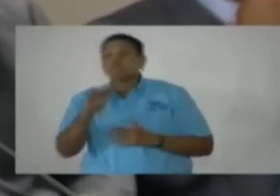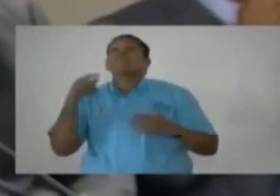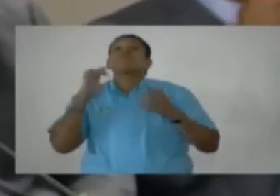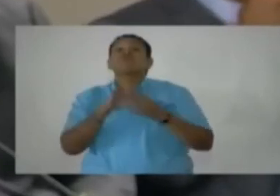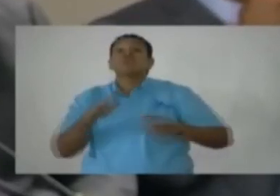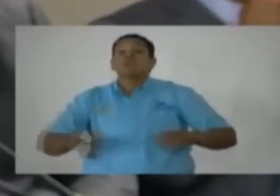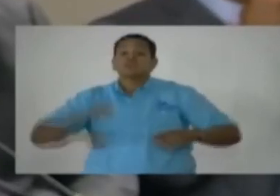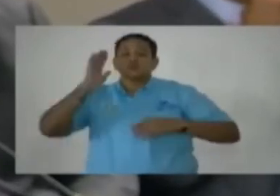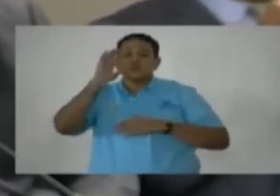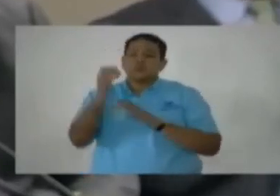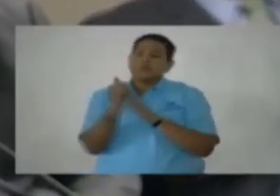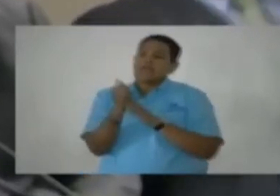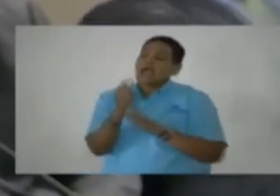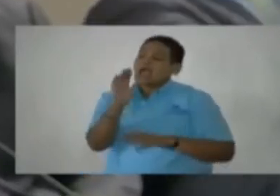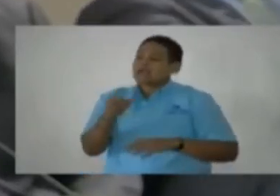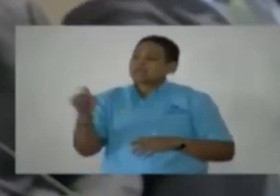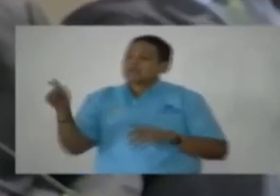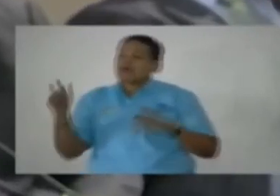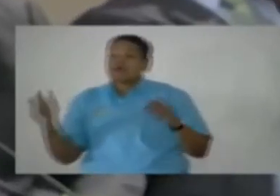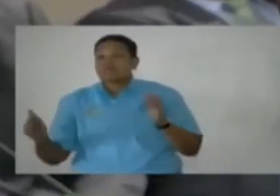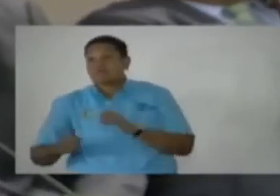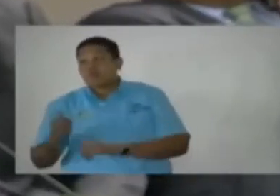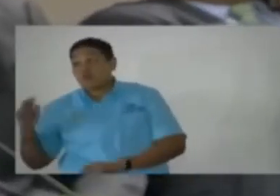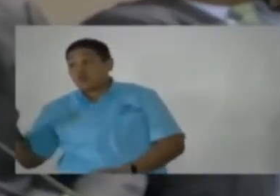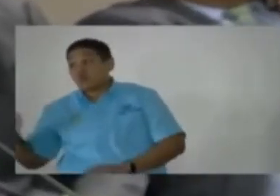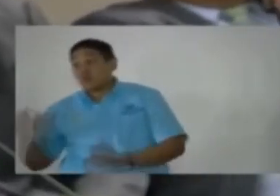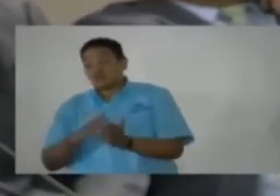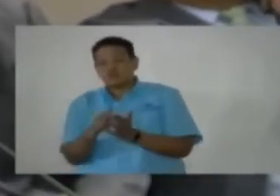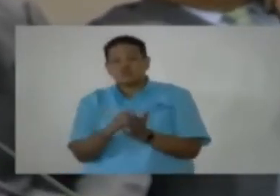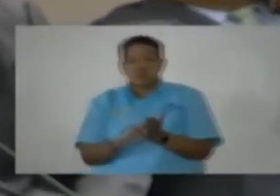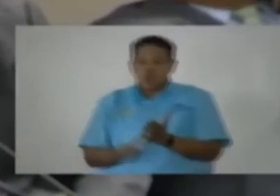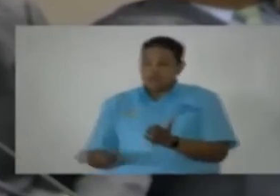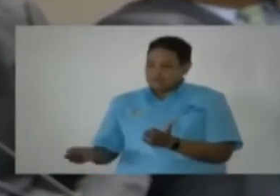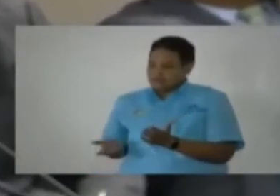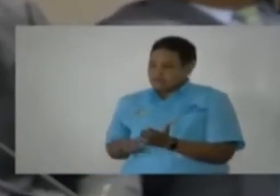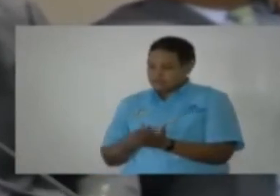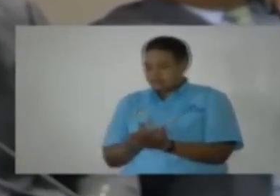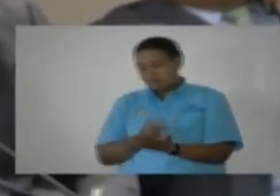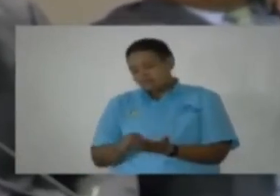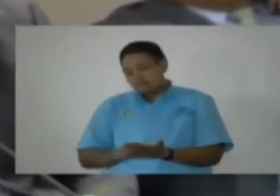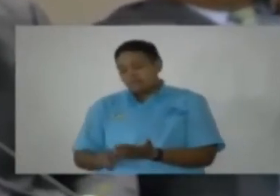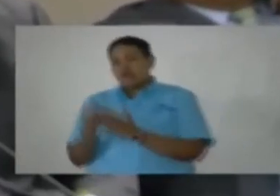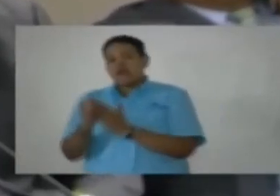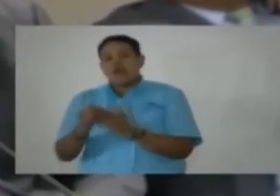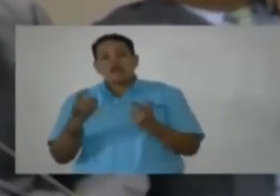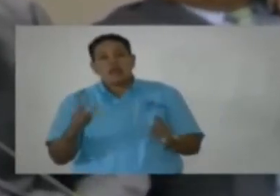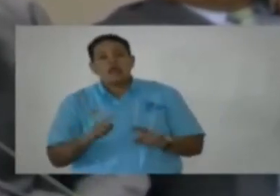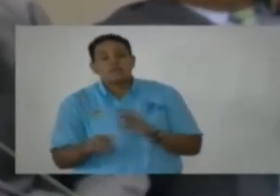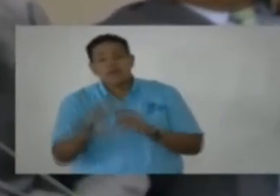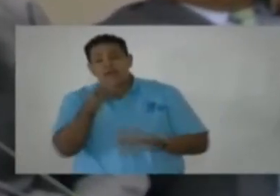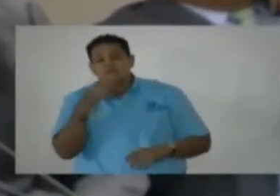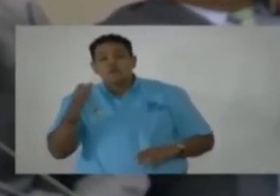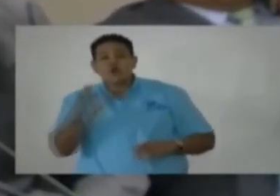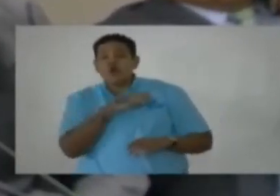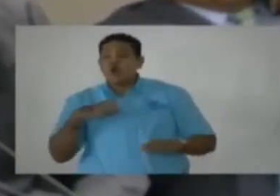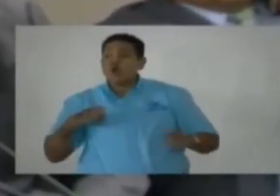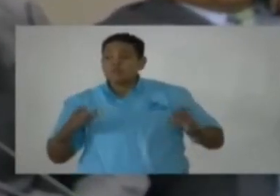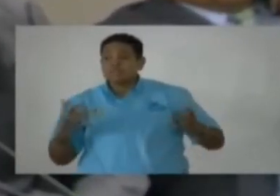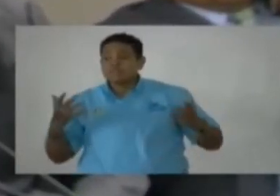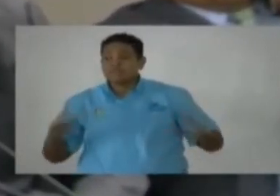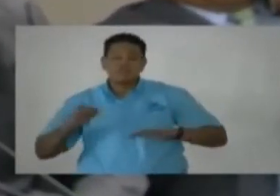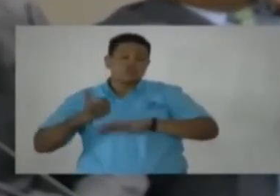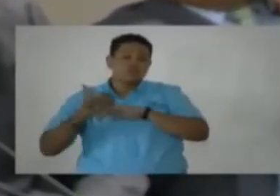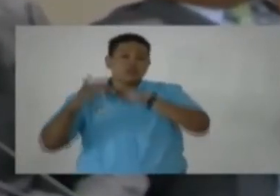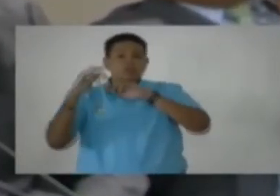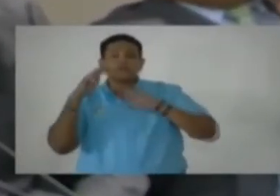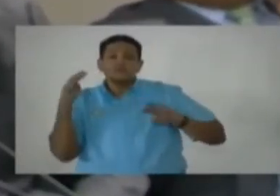On this, we will be guided by and large by the draftsman. An expert committee has been